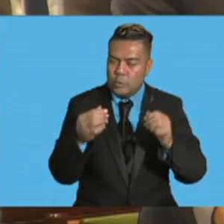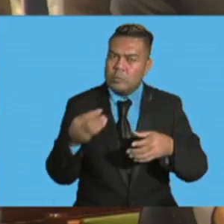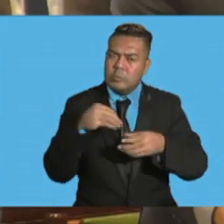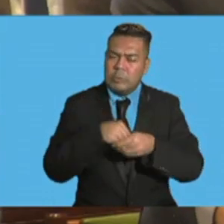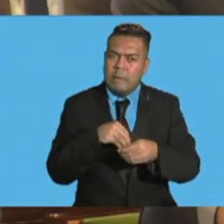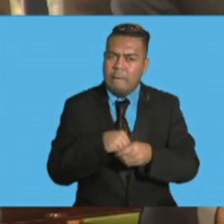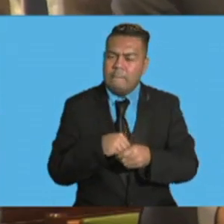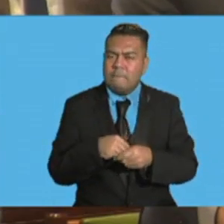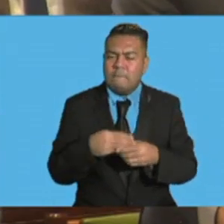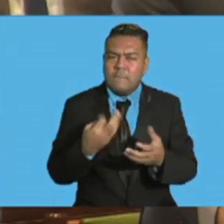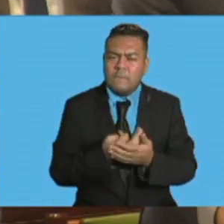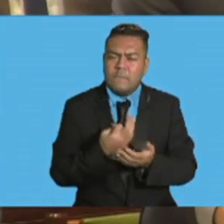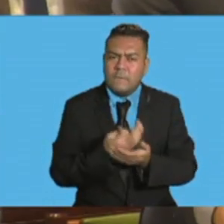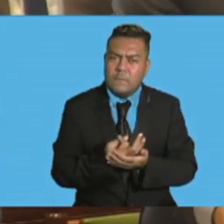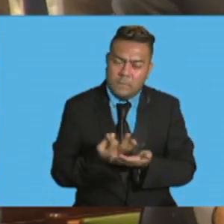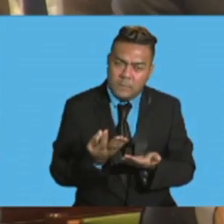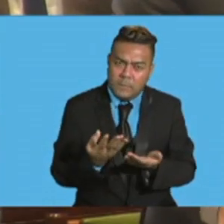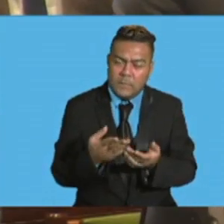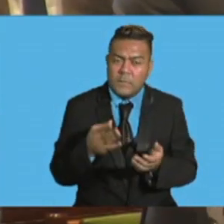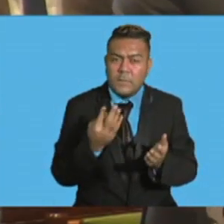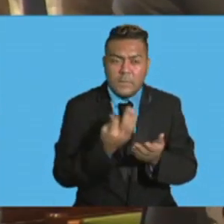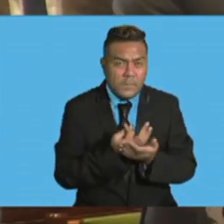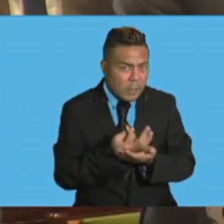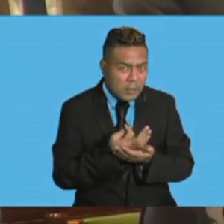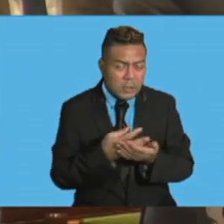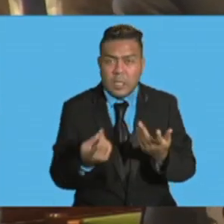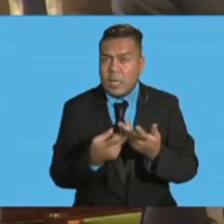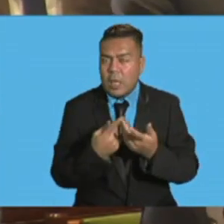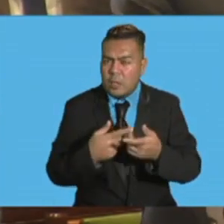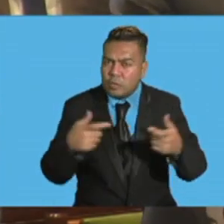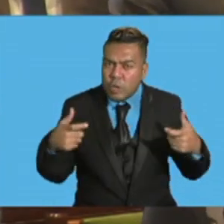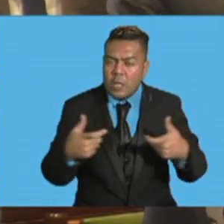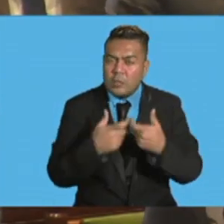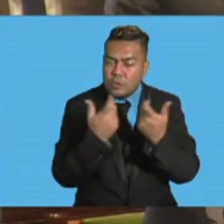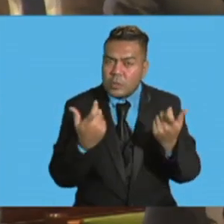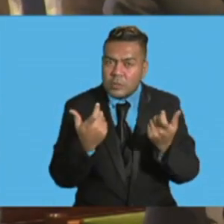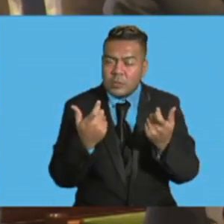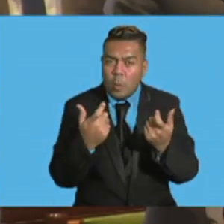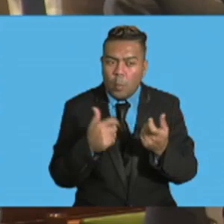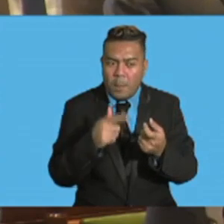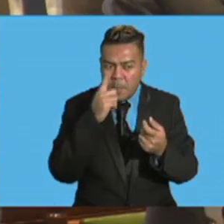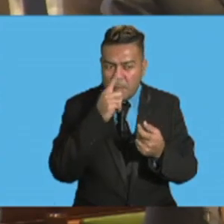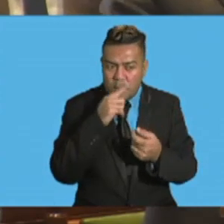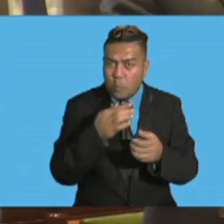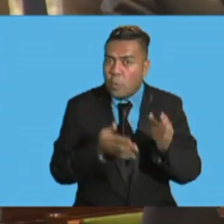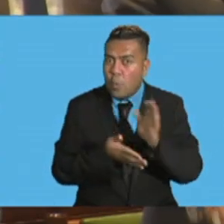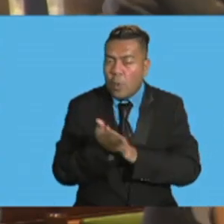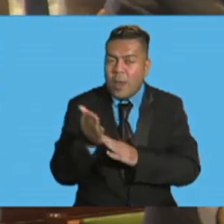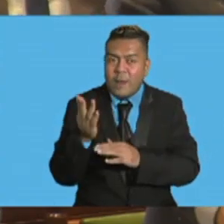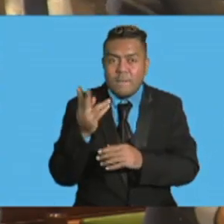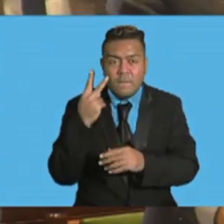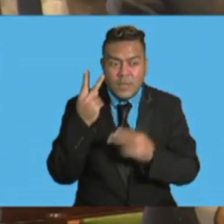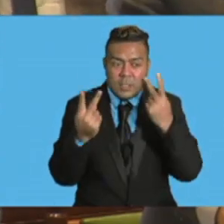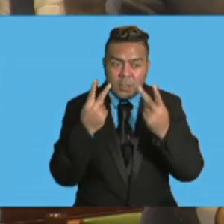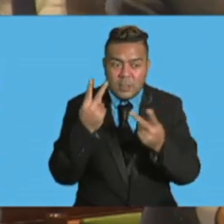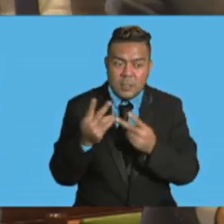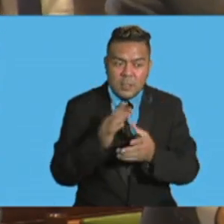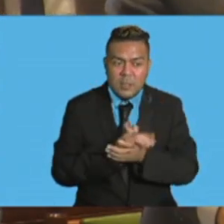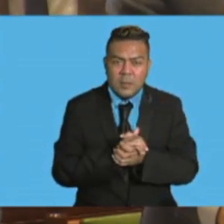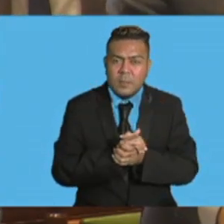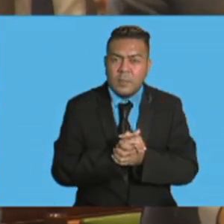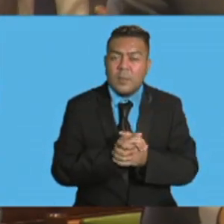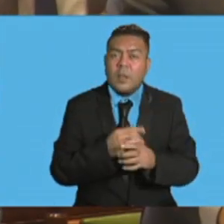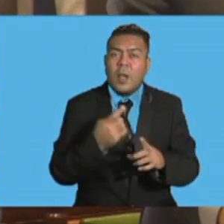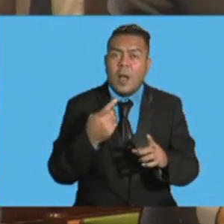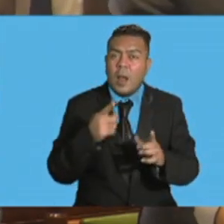financing, grants, concessional funding, and the catastrophic challenges. We had people that went and visited Kore Pita. Those of you know Kore Pita